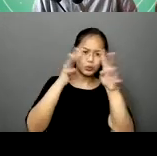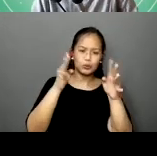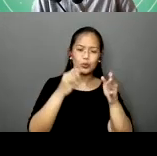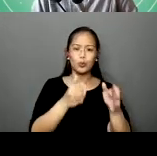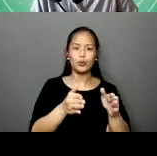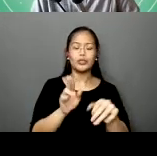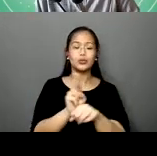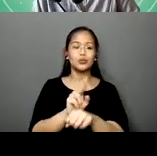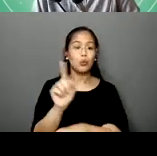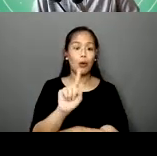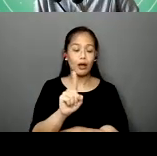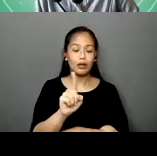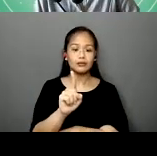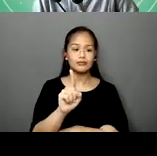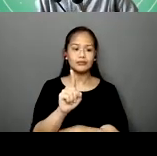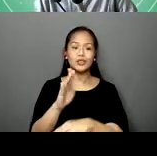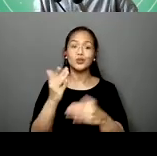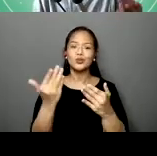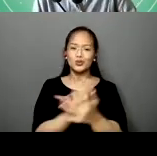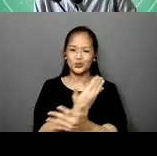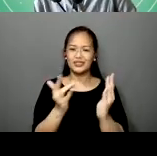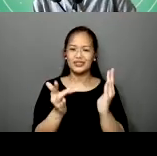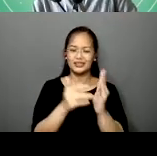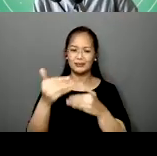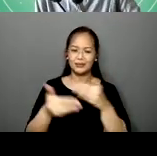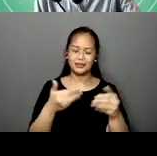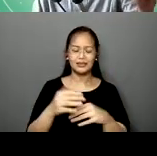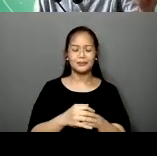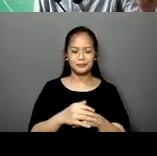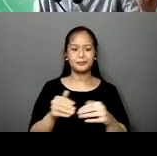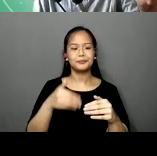technologies that we have access to. Okay, marketing,